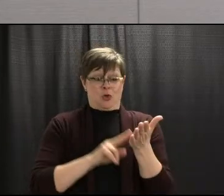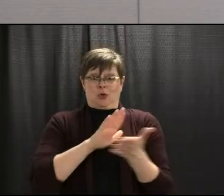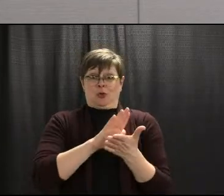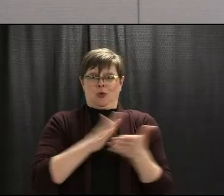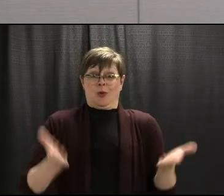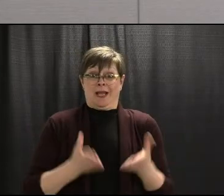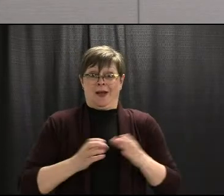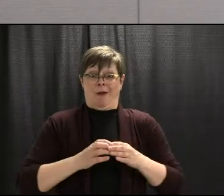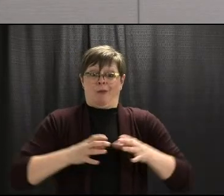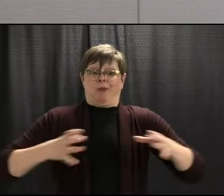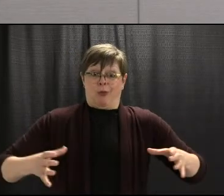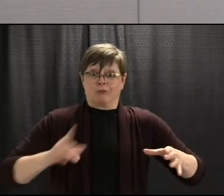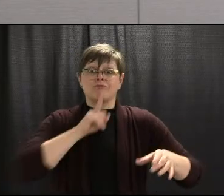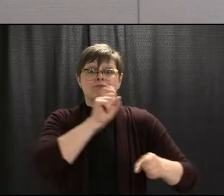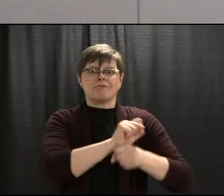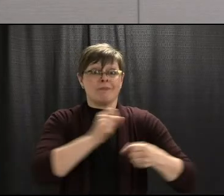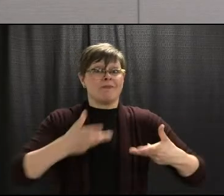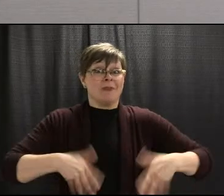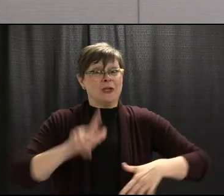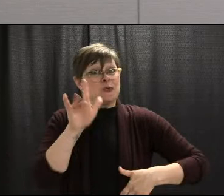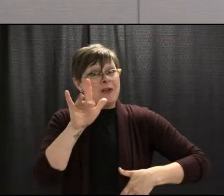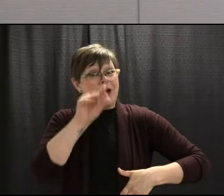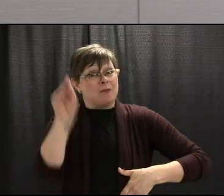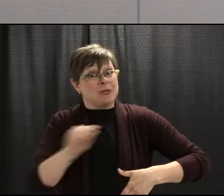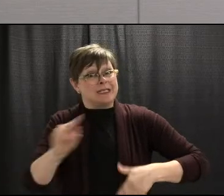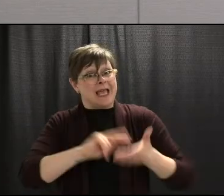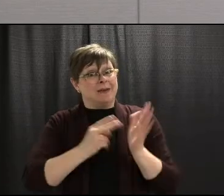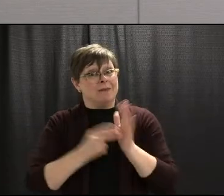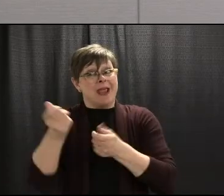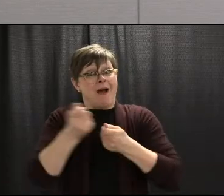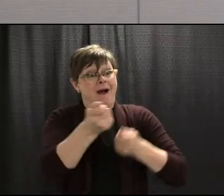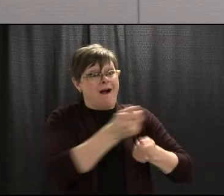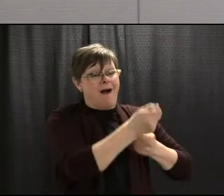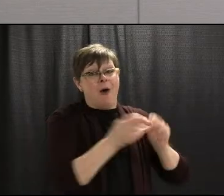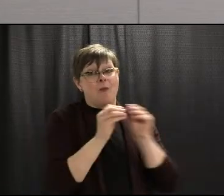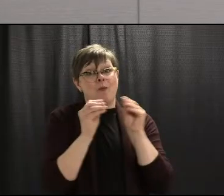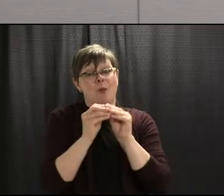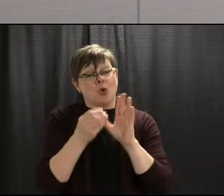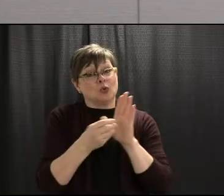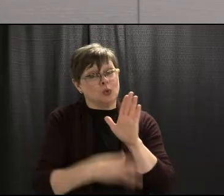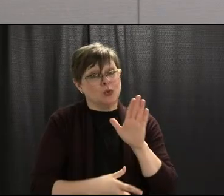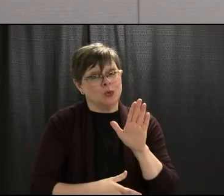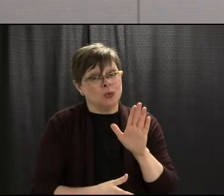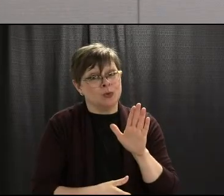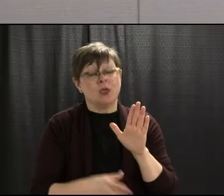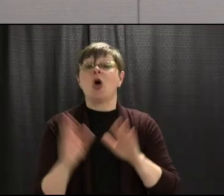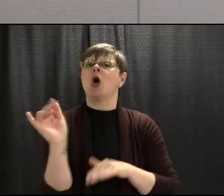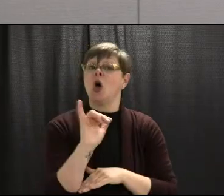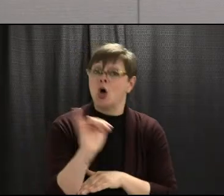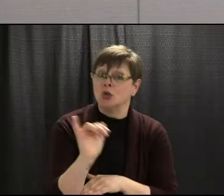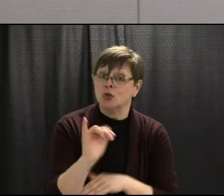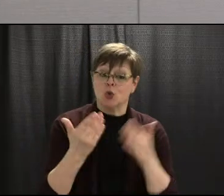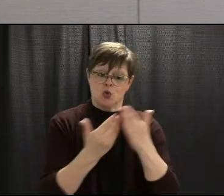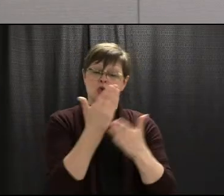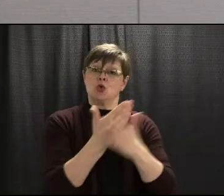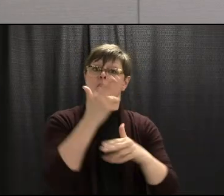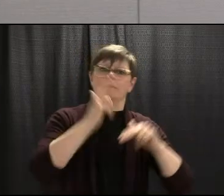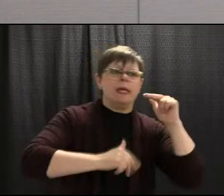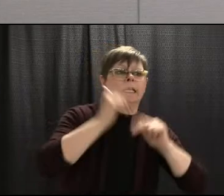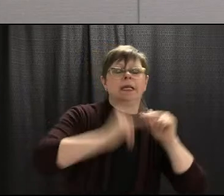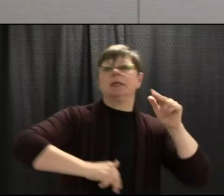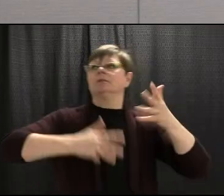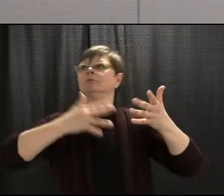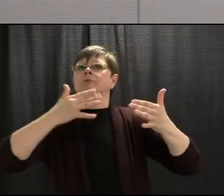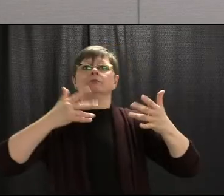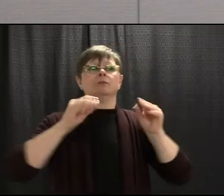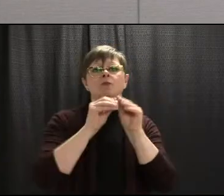school, which we have done by 25%. And part of it is creating new infrastructure, frankly, for them to work in, to have